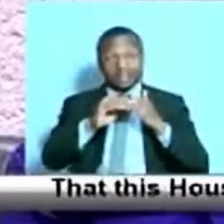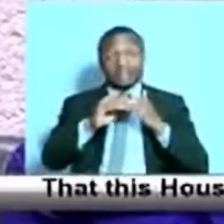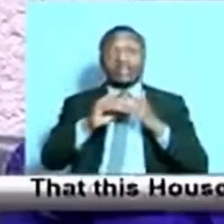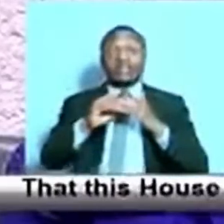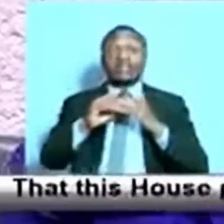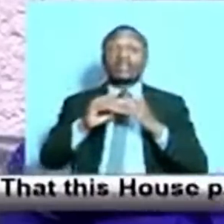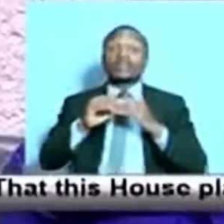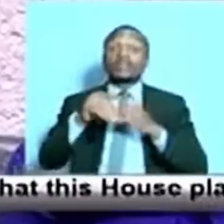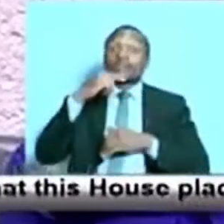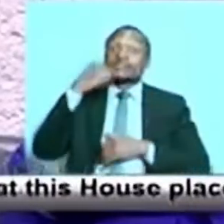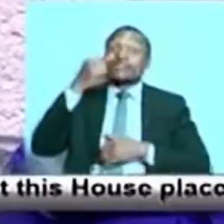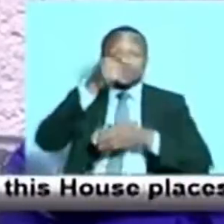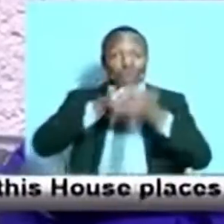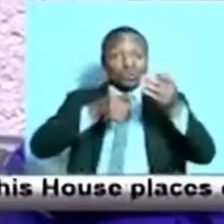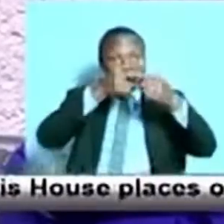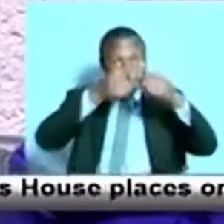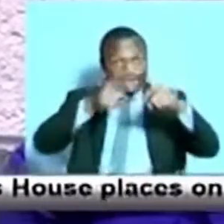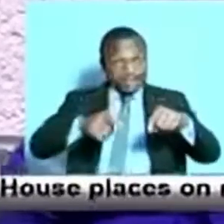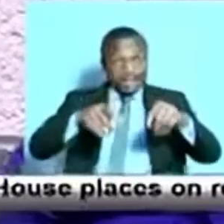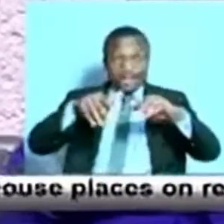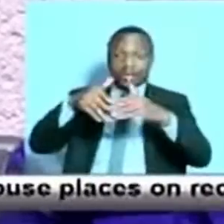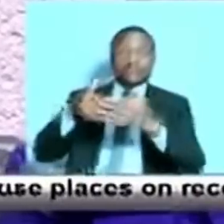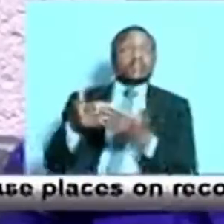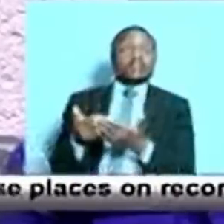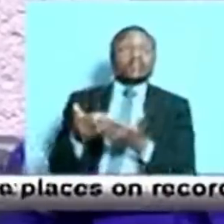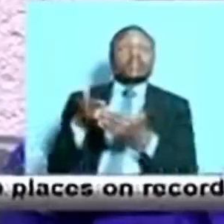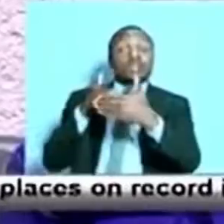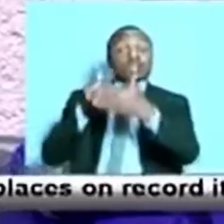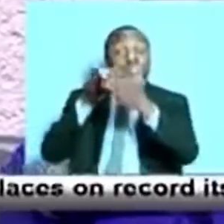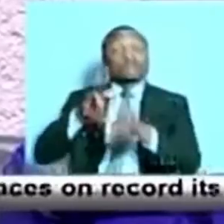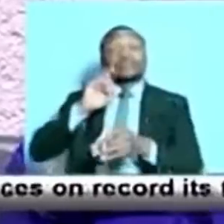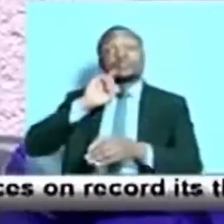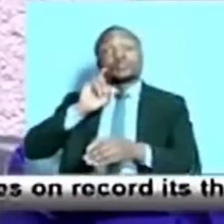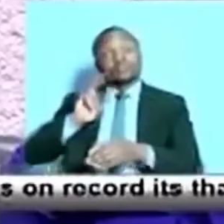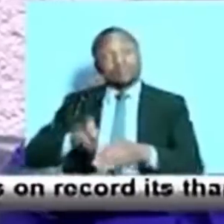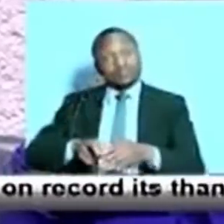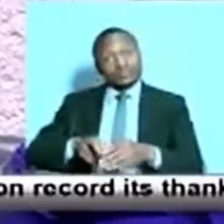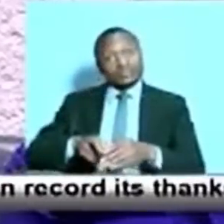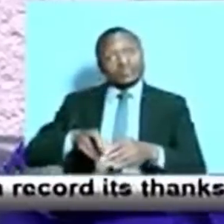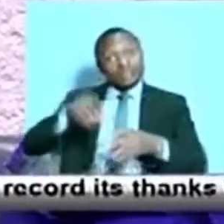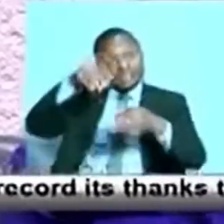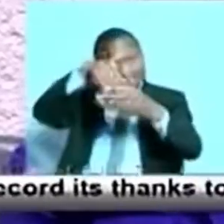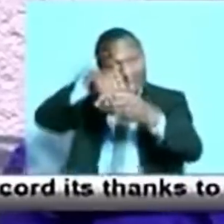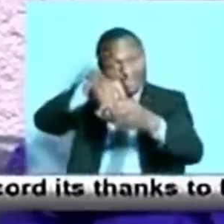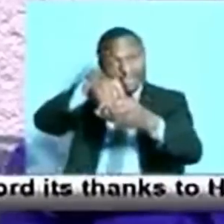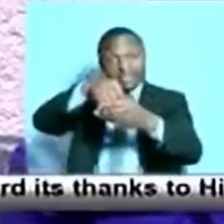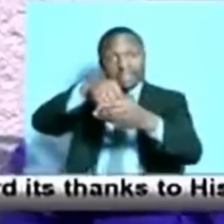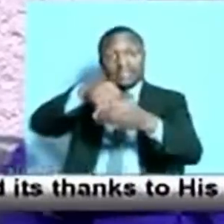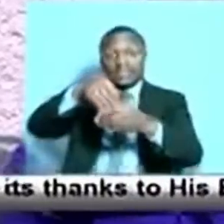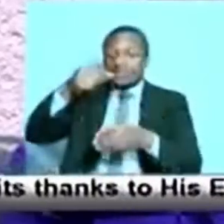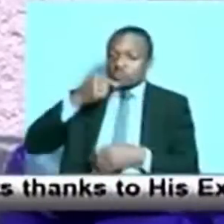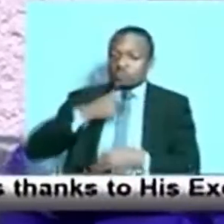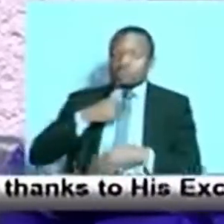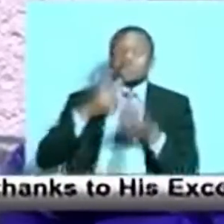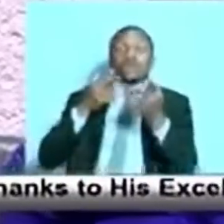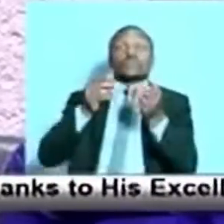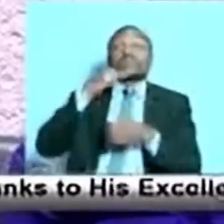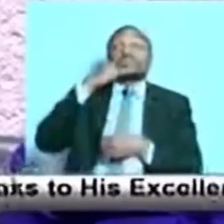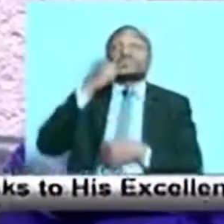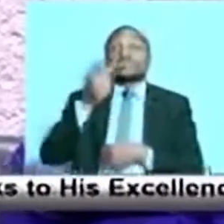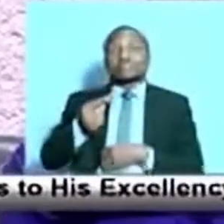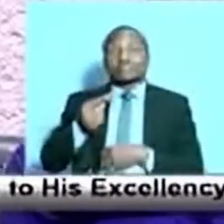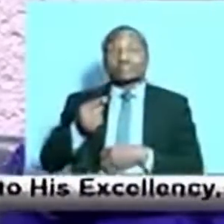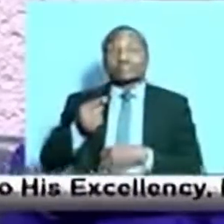out to what is happening and how leaders are supposed to be in and so forth. To me, I would like to say that